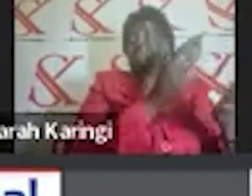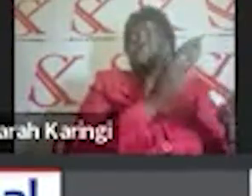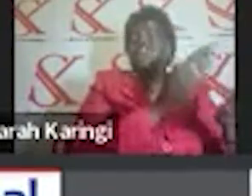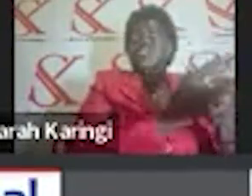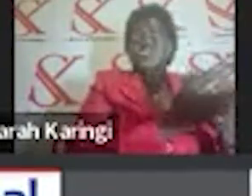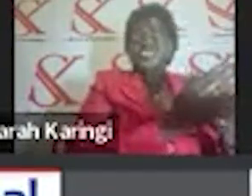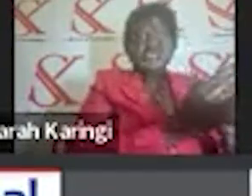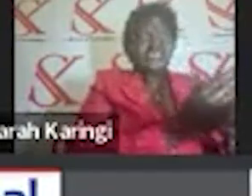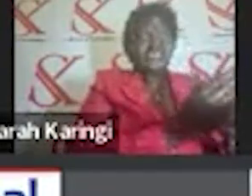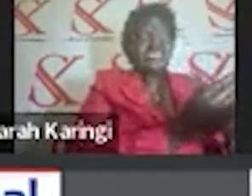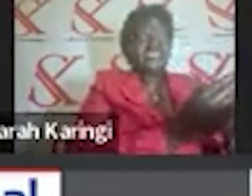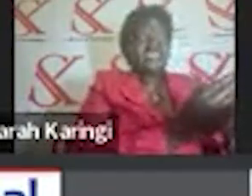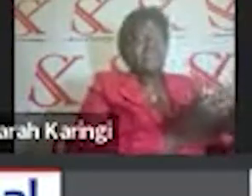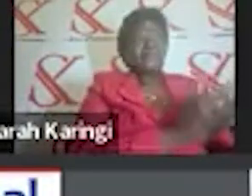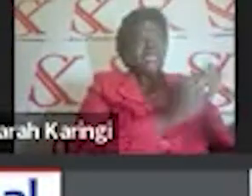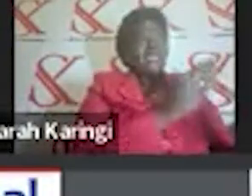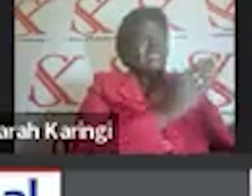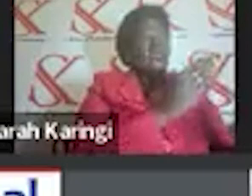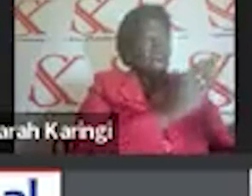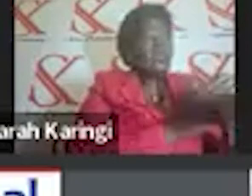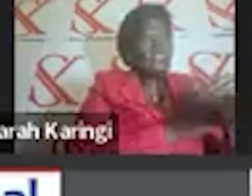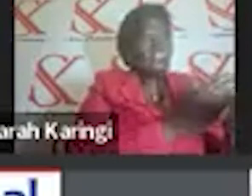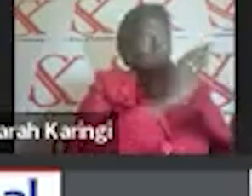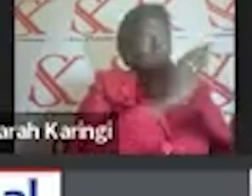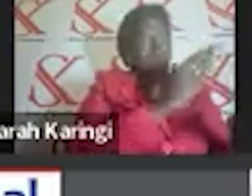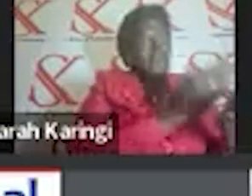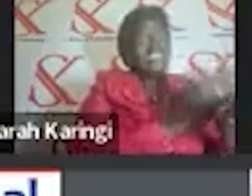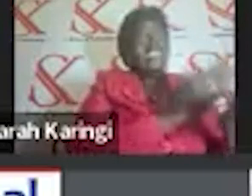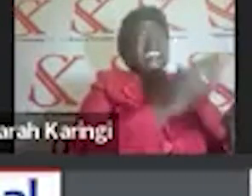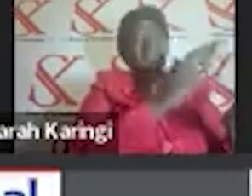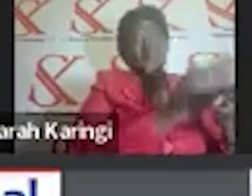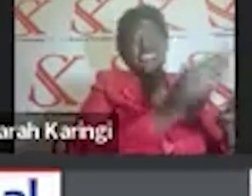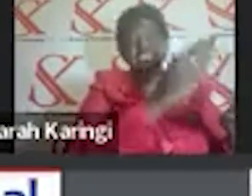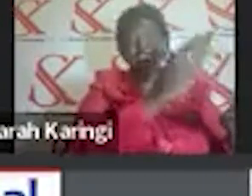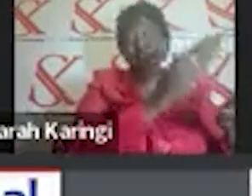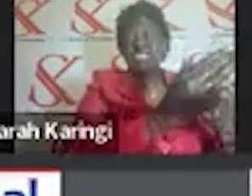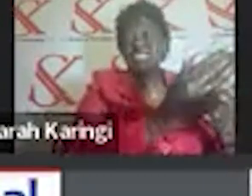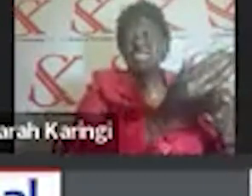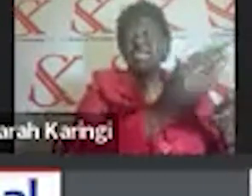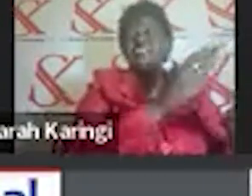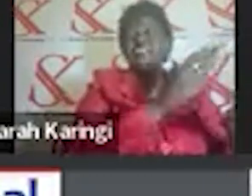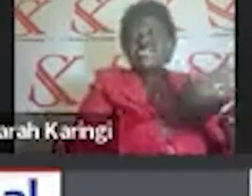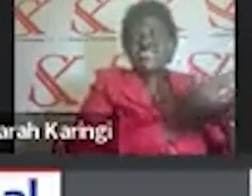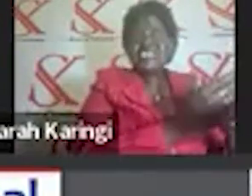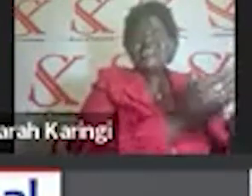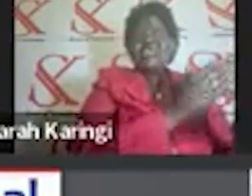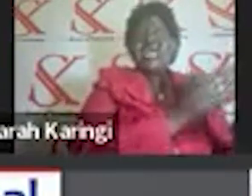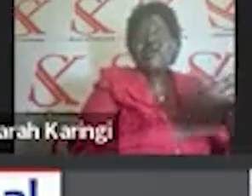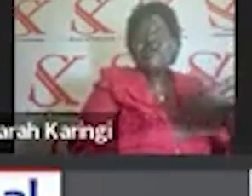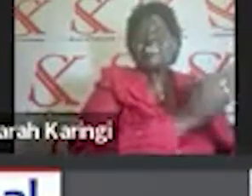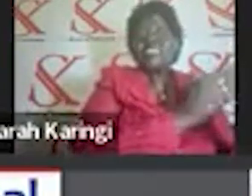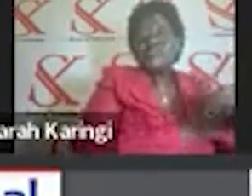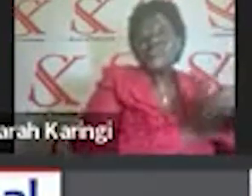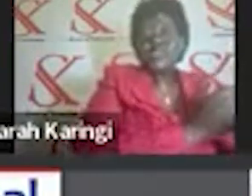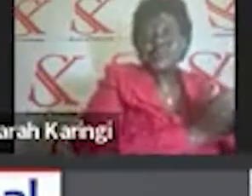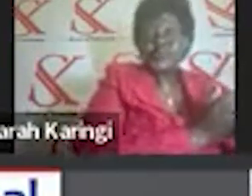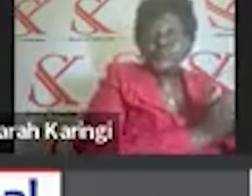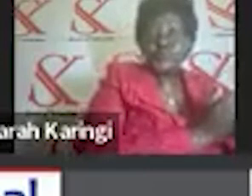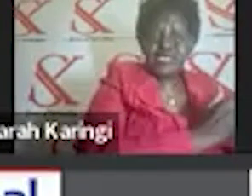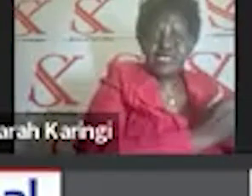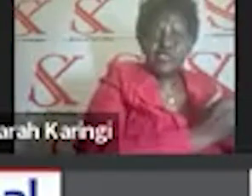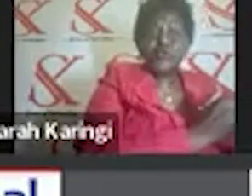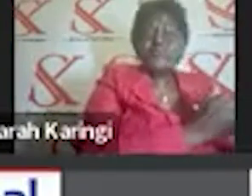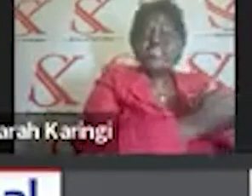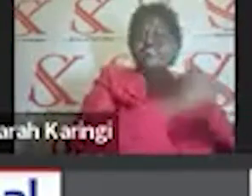teach them about the Jewish culture. And because of that, our mothers are the ones who take care of us. And they tell us how as Jews we are